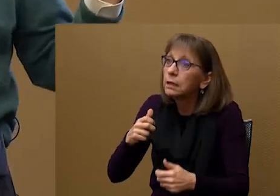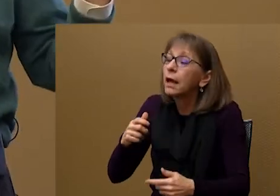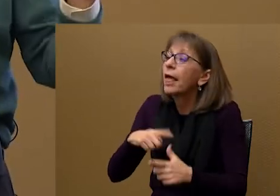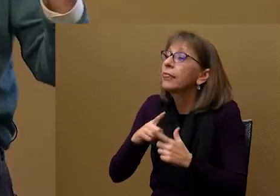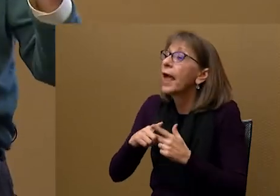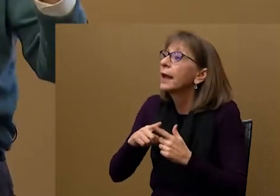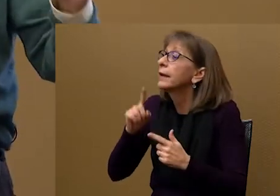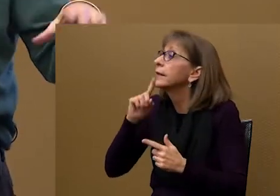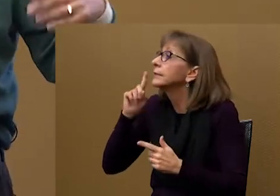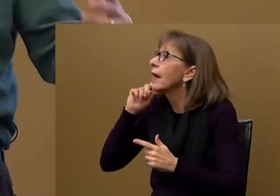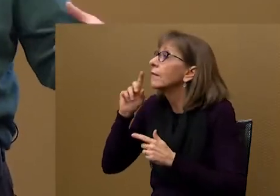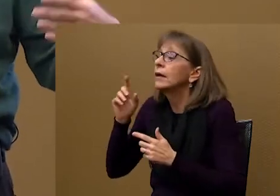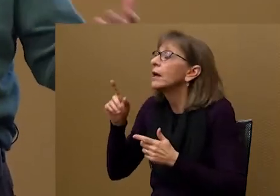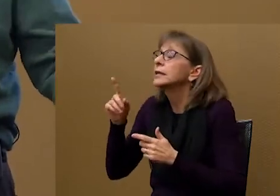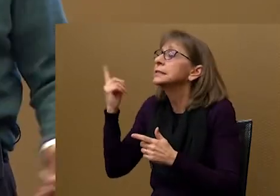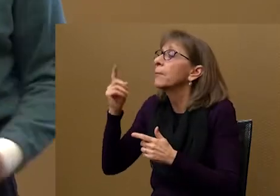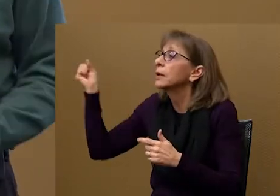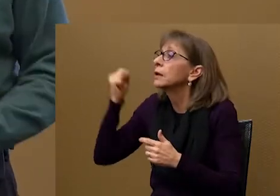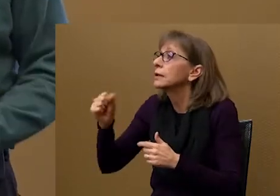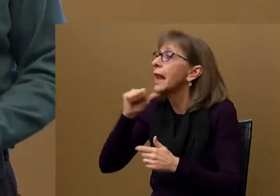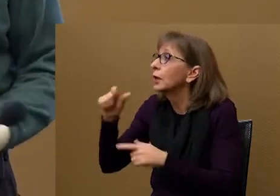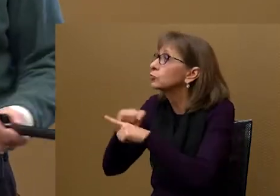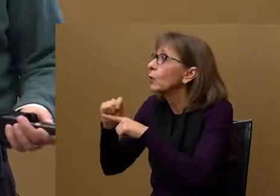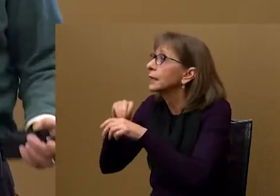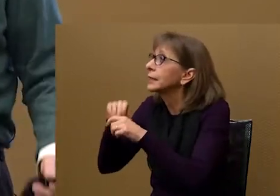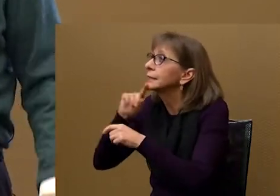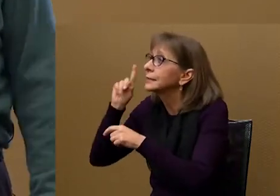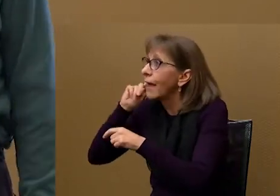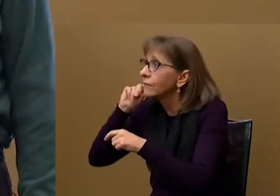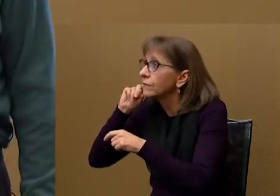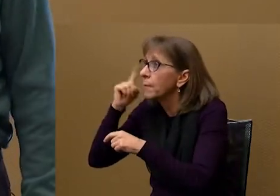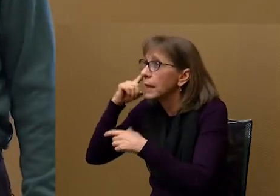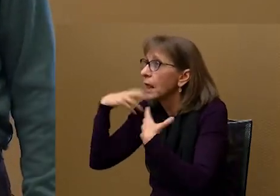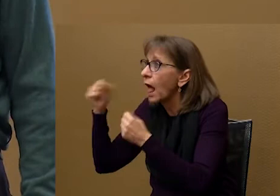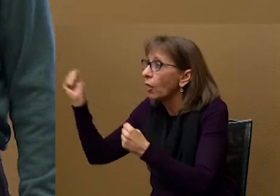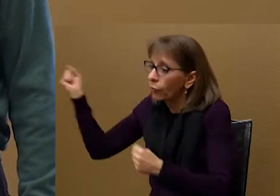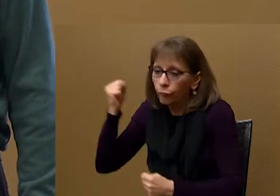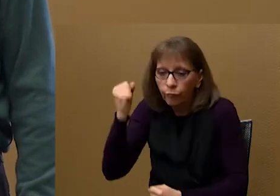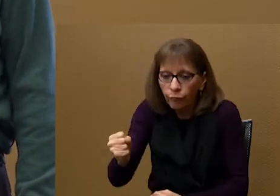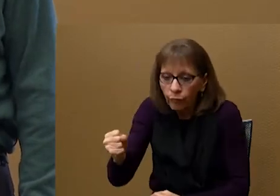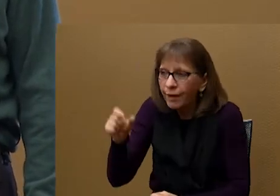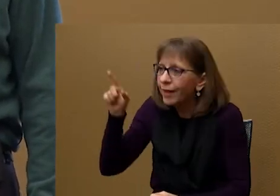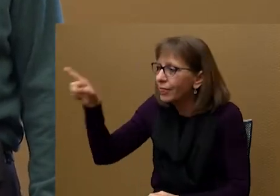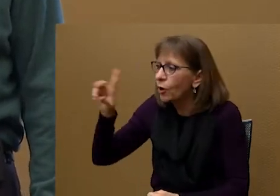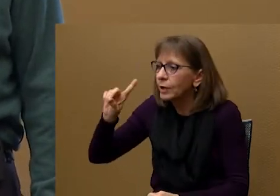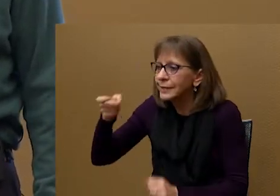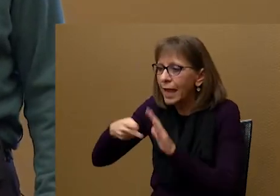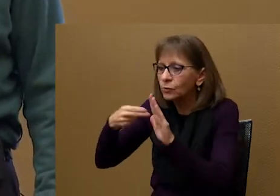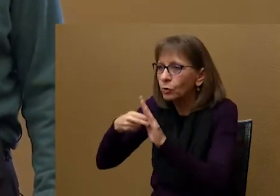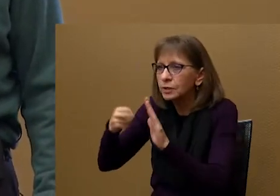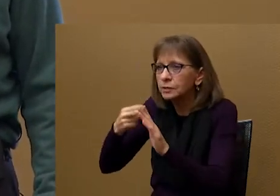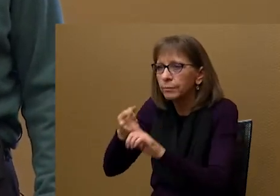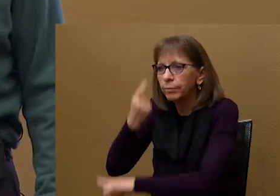in somebody who's not trained in deaf mental health, it's not rocket science. What diagnoses are they going to come up with?